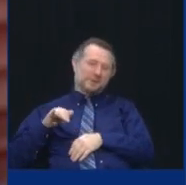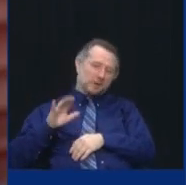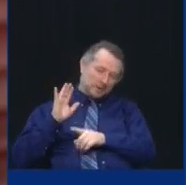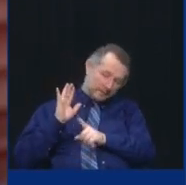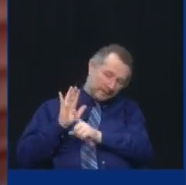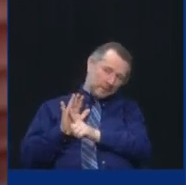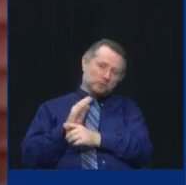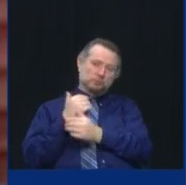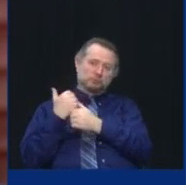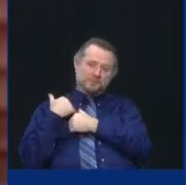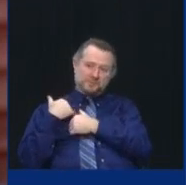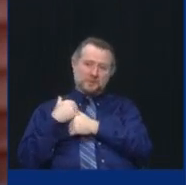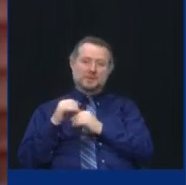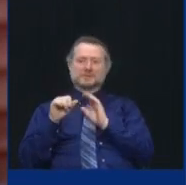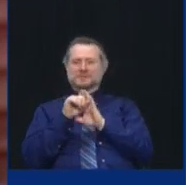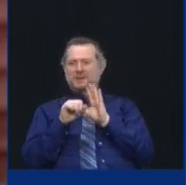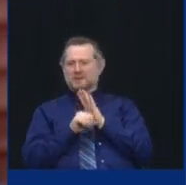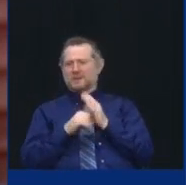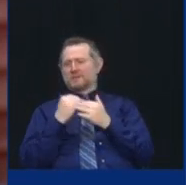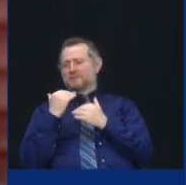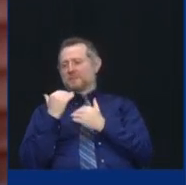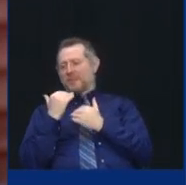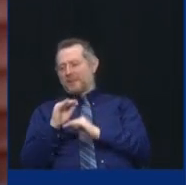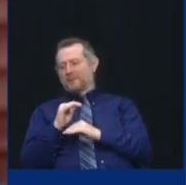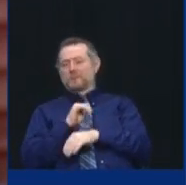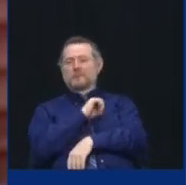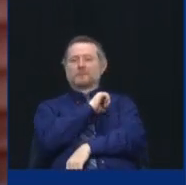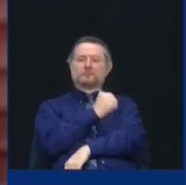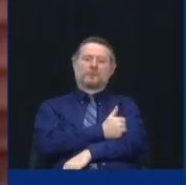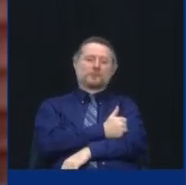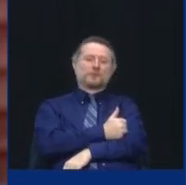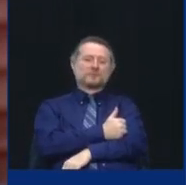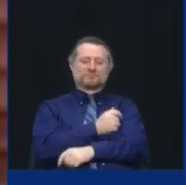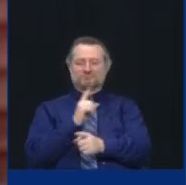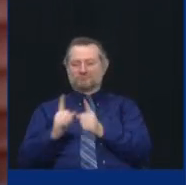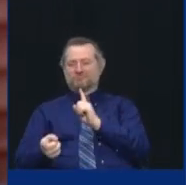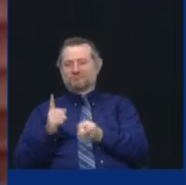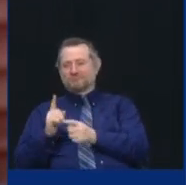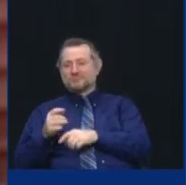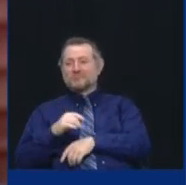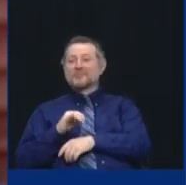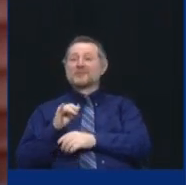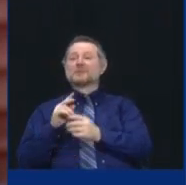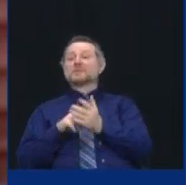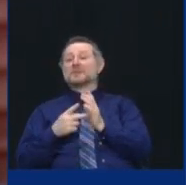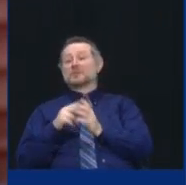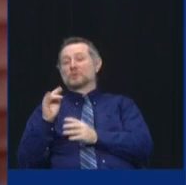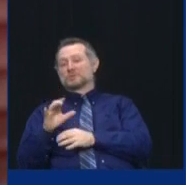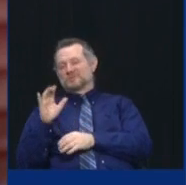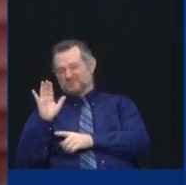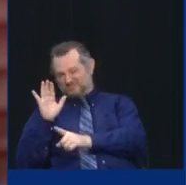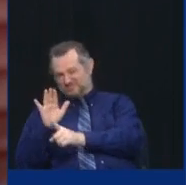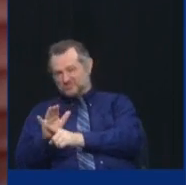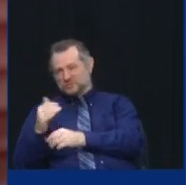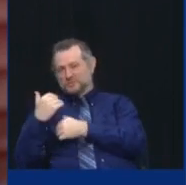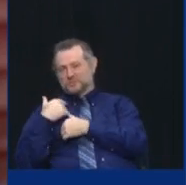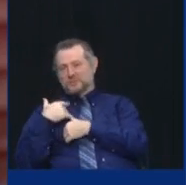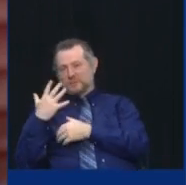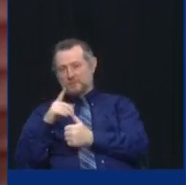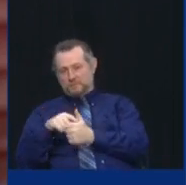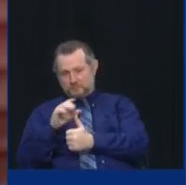do. What is the responsibility of the city? Police,